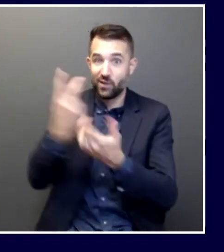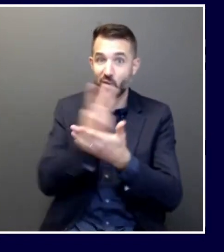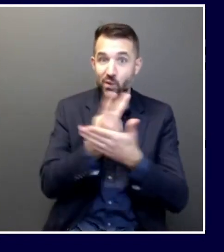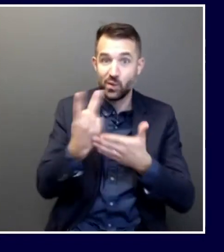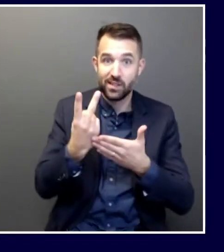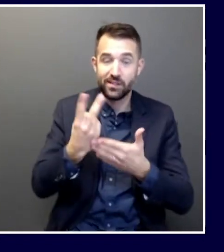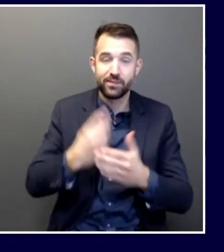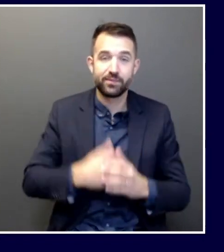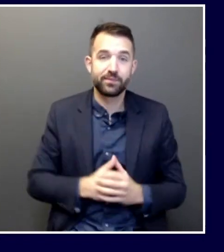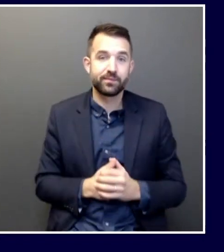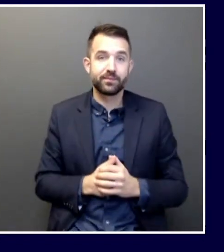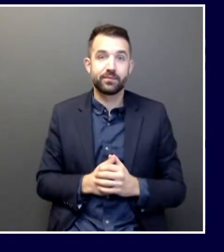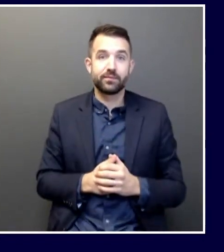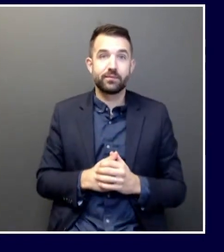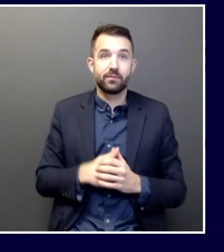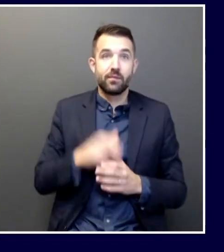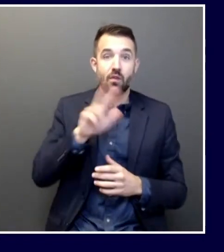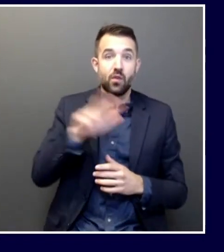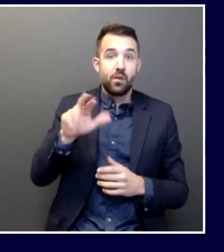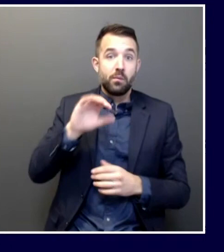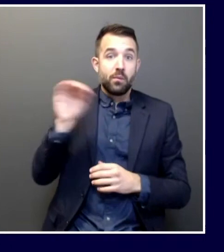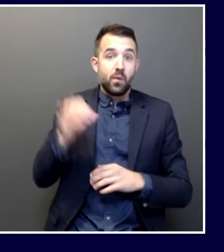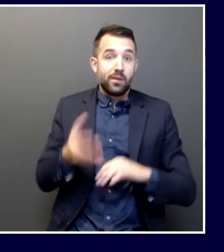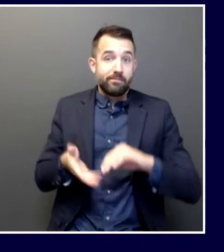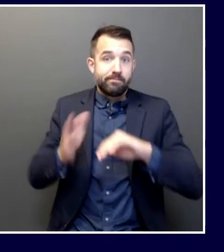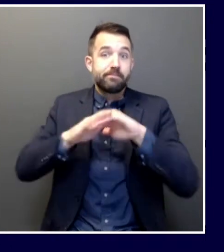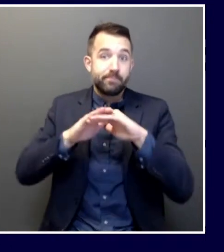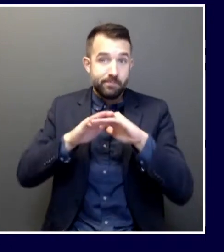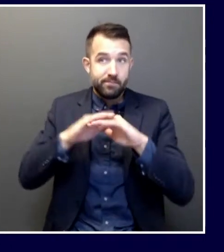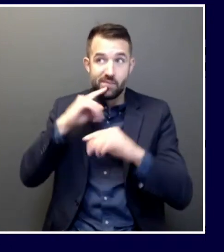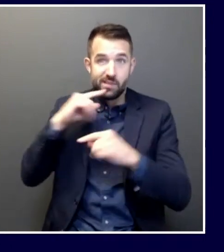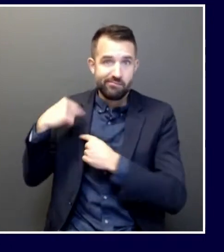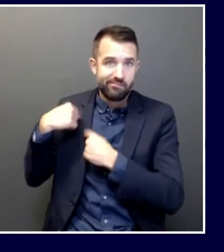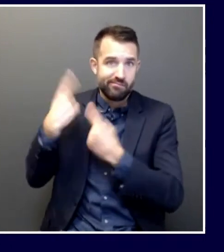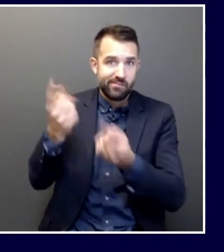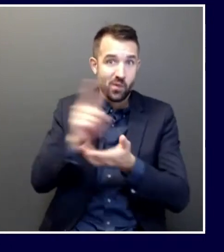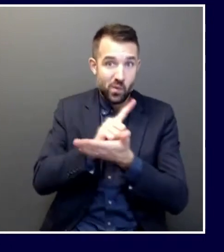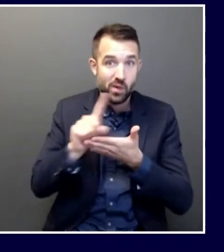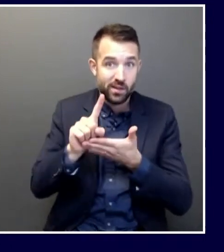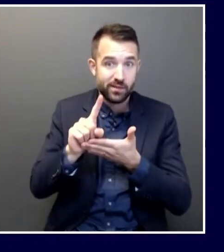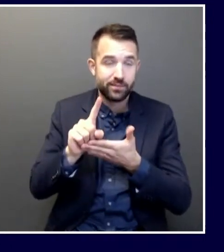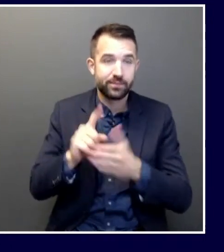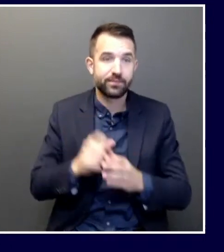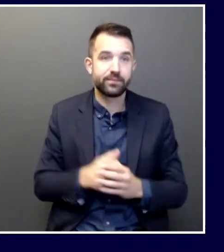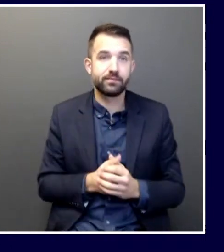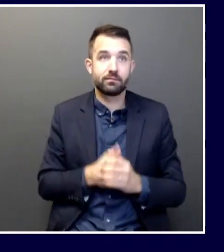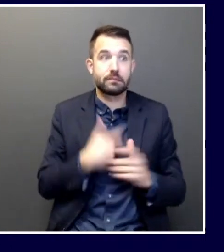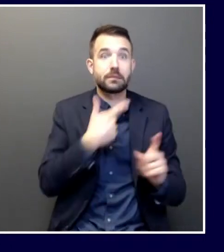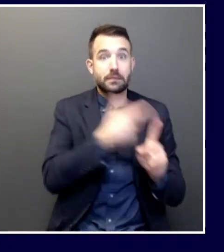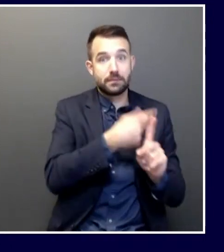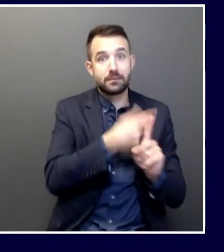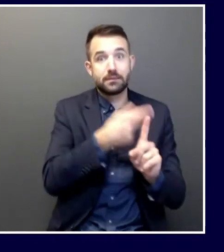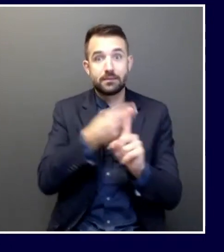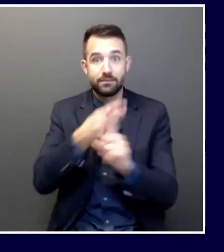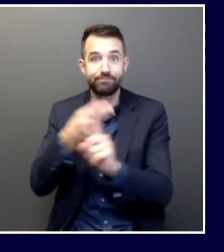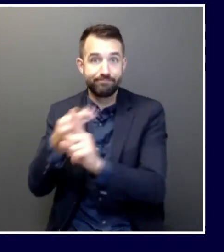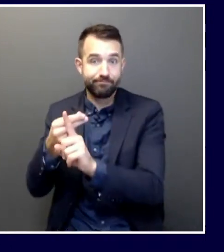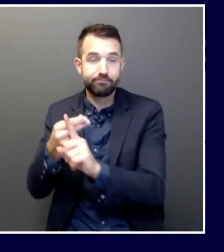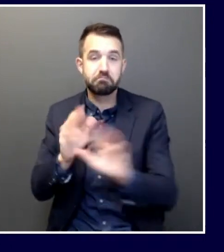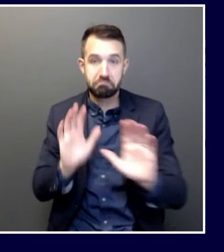33% increase just over the past 7 days. Let's break that down by